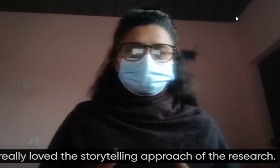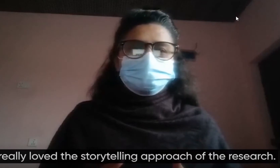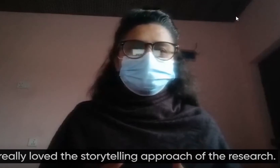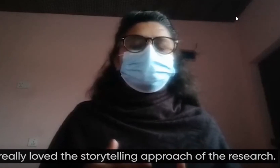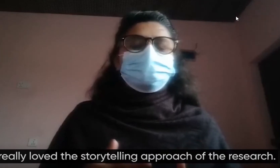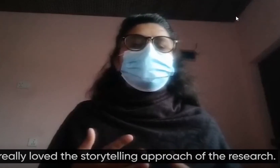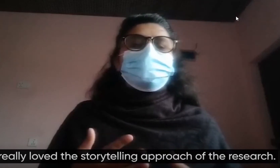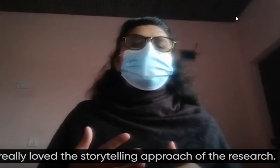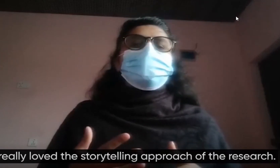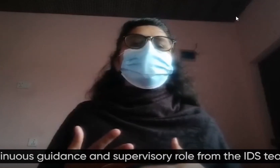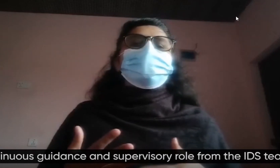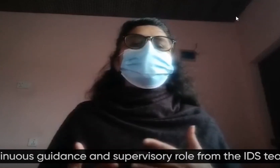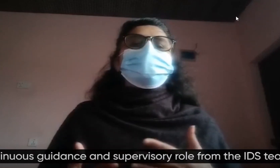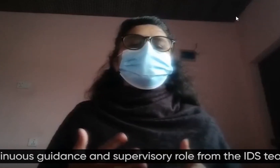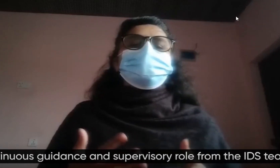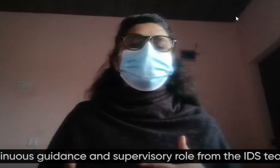research.